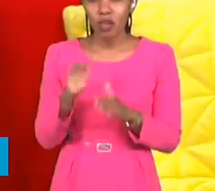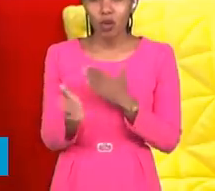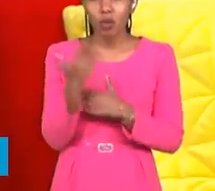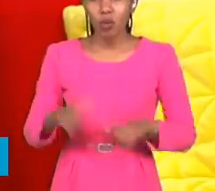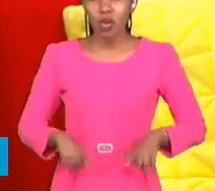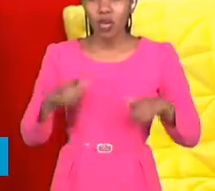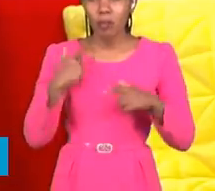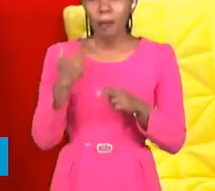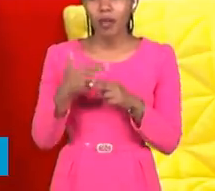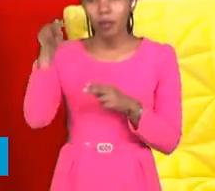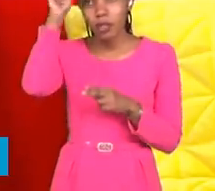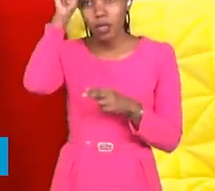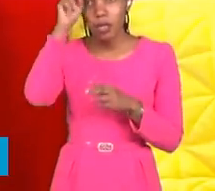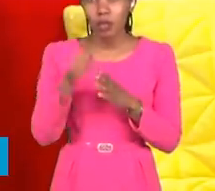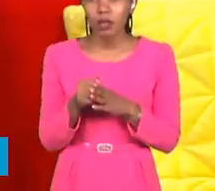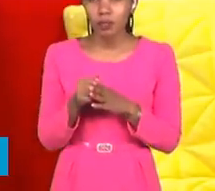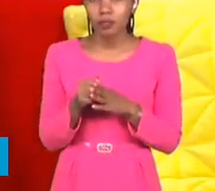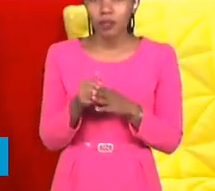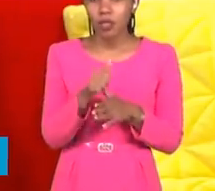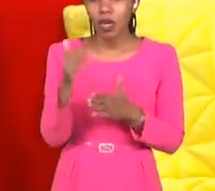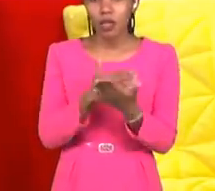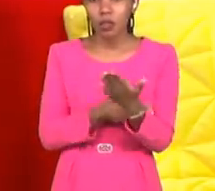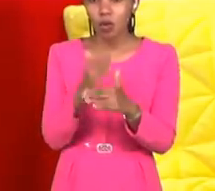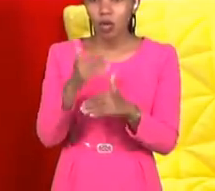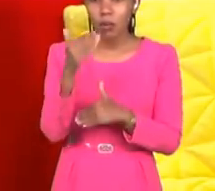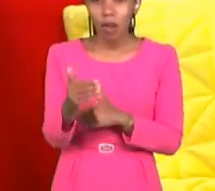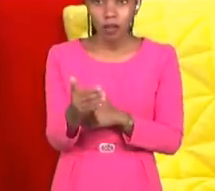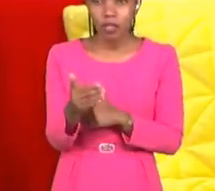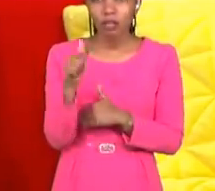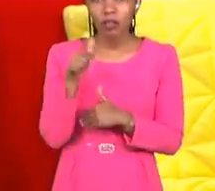Live. My name is Nick Mudimba. Jason Moni is coming up next to Full Circle.